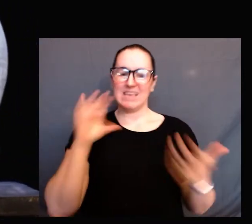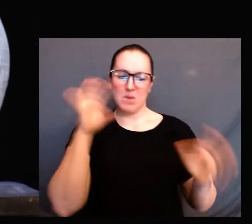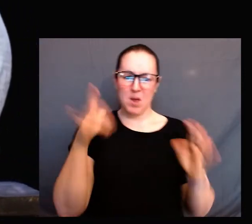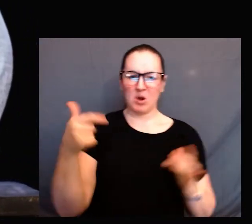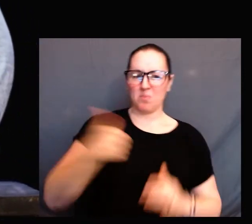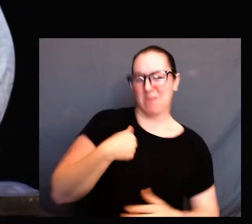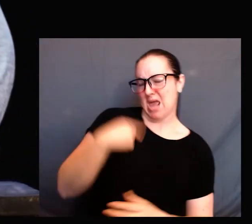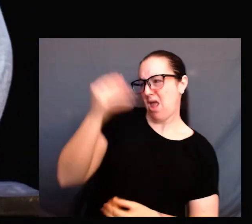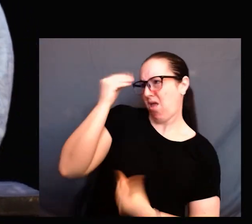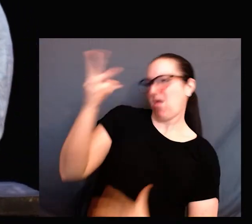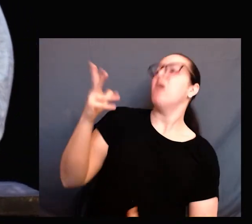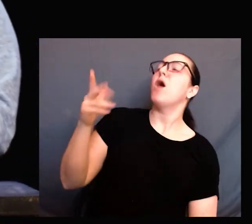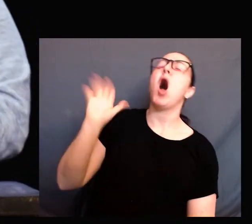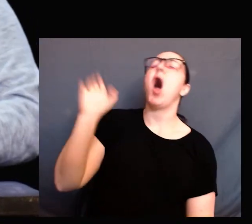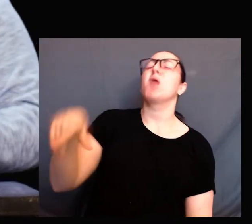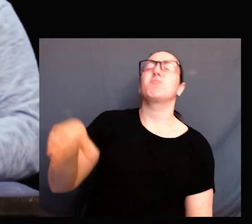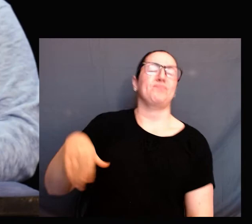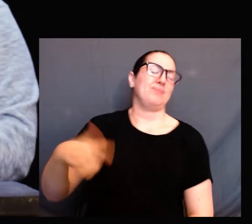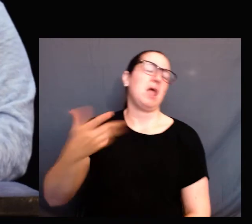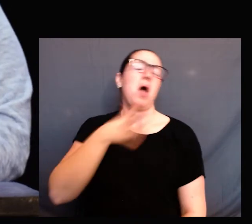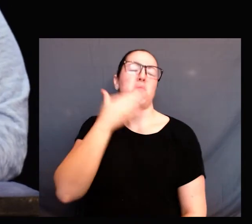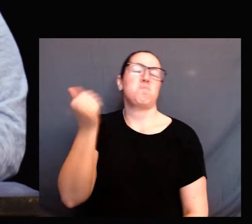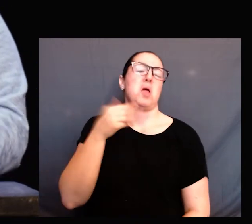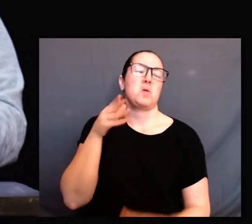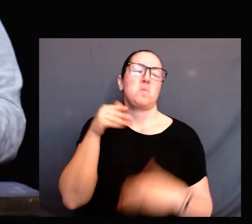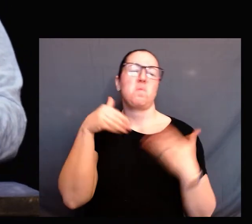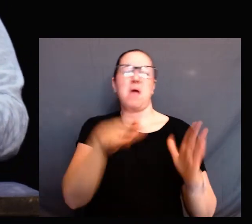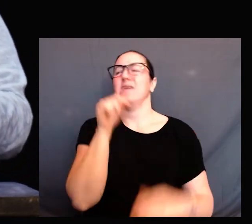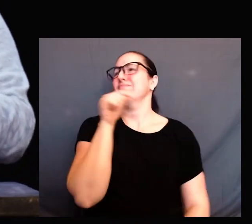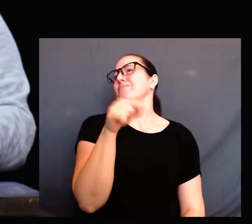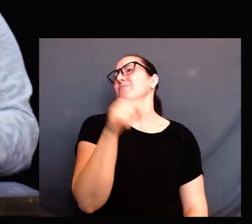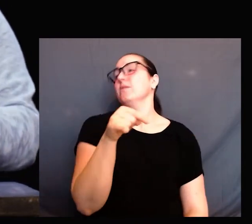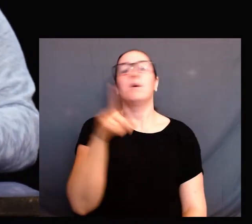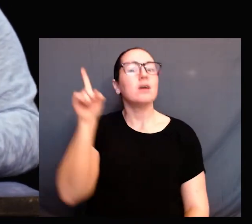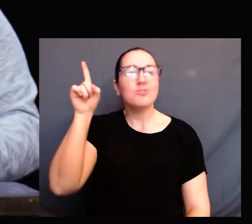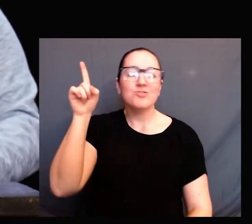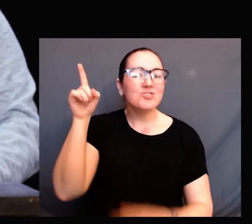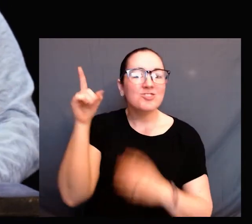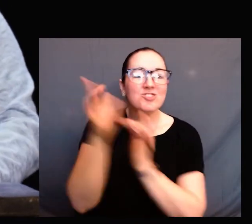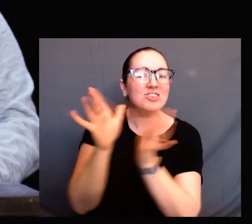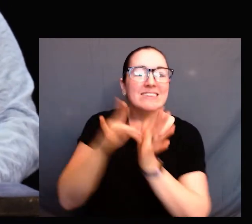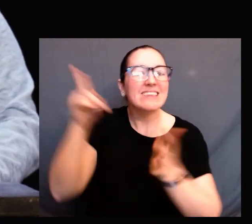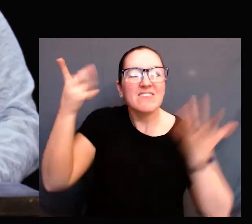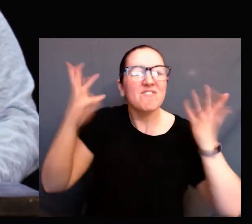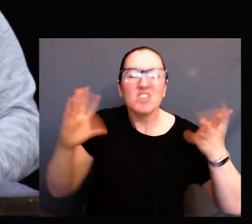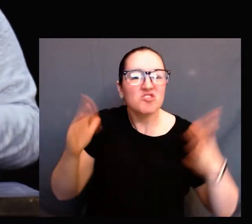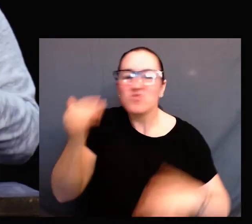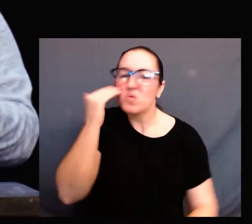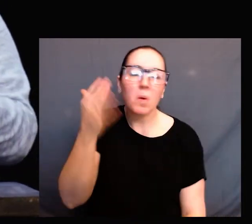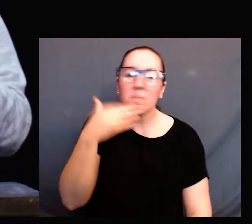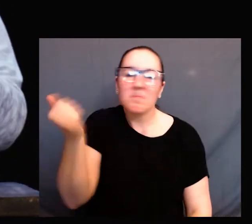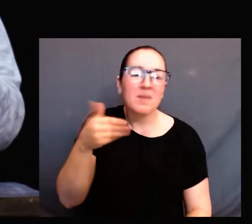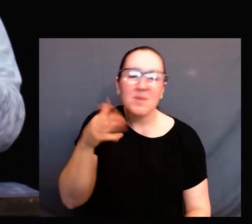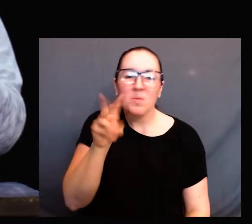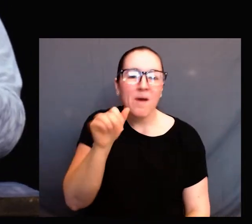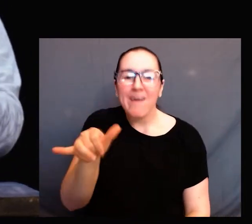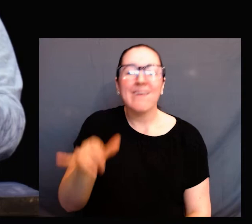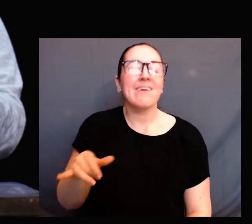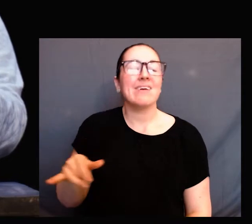tell him, oh, hey, there's a better way to do. No, no, no. He knows what that way is. And it's